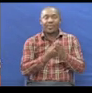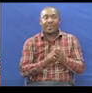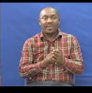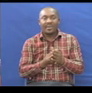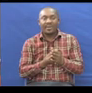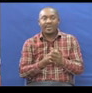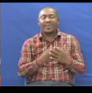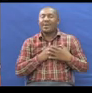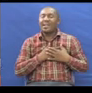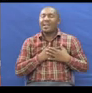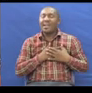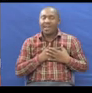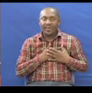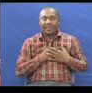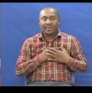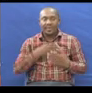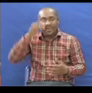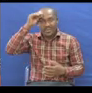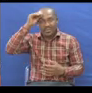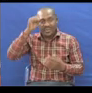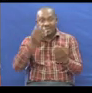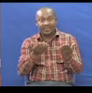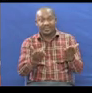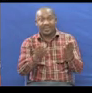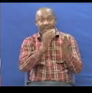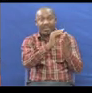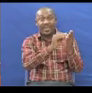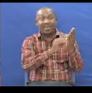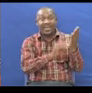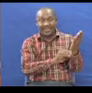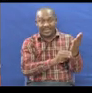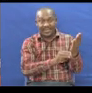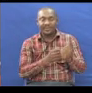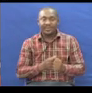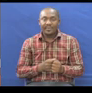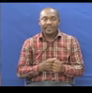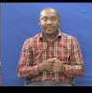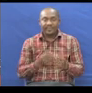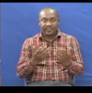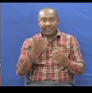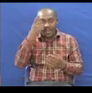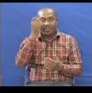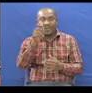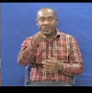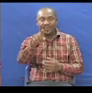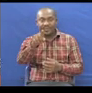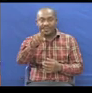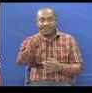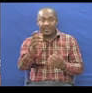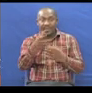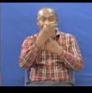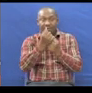lovely subject, and that is mathematics. Before we continue, I believe that you have all